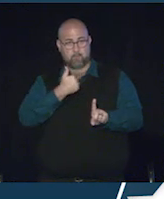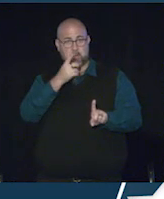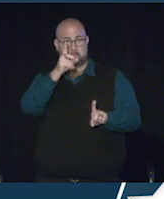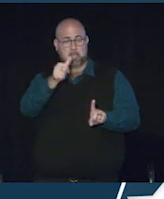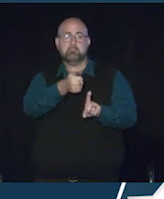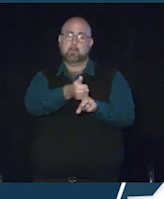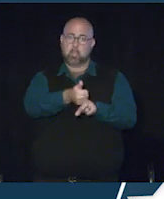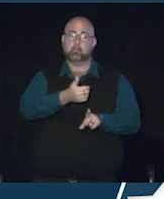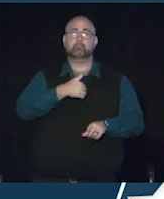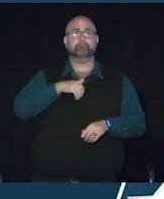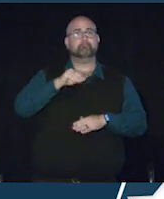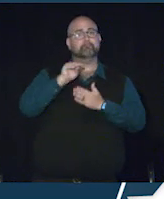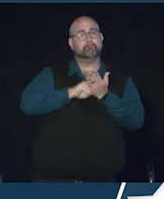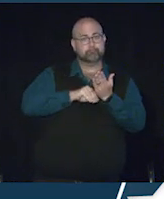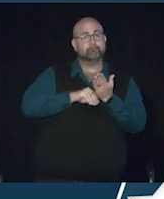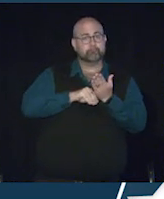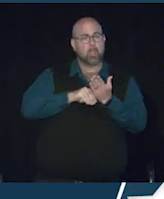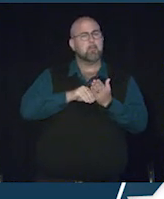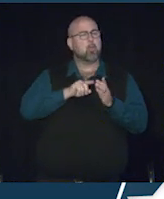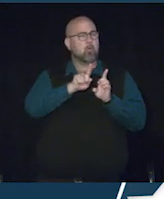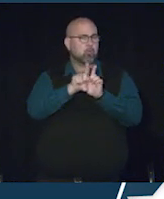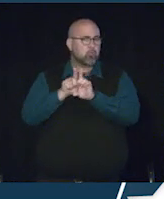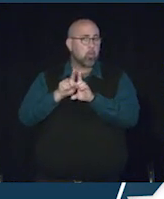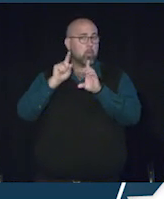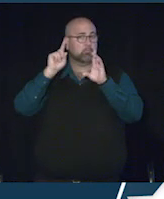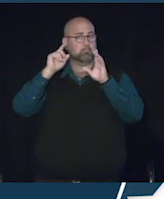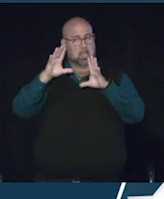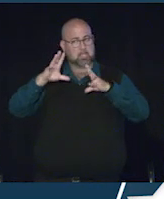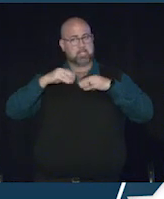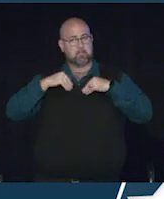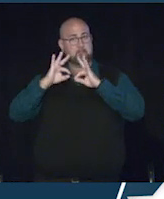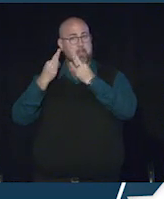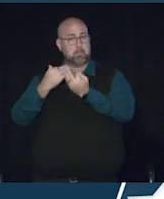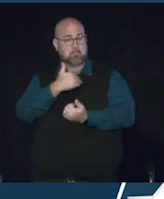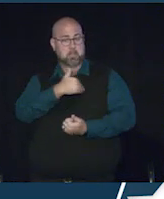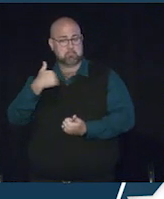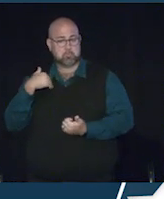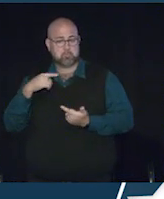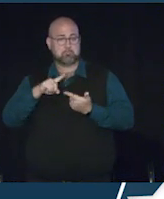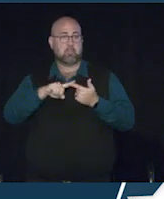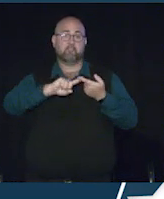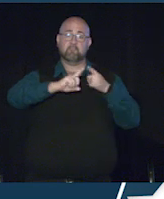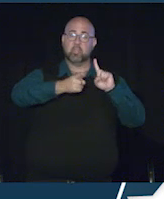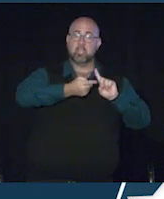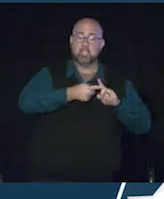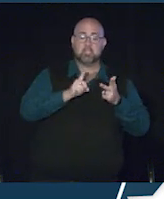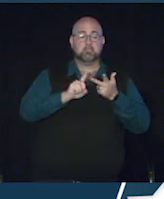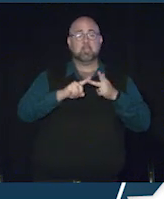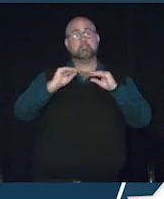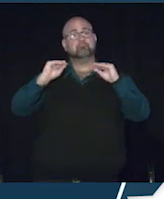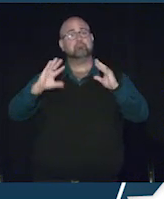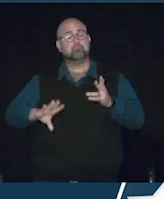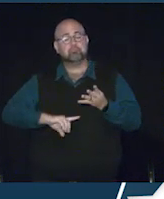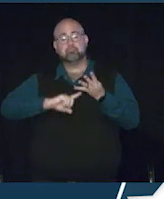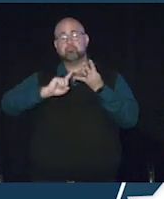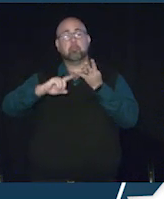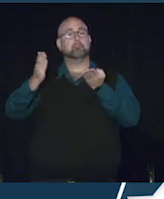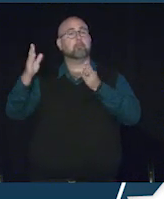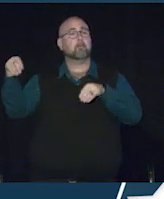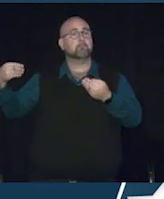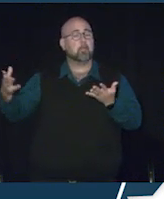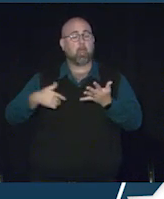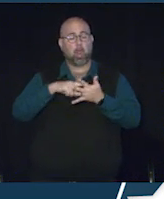refer themselves, but we also accept referrals from family members, friends, teachers, service